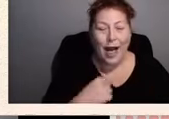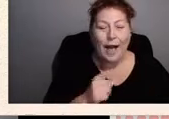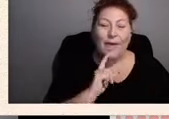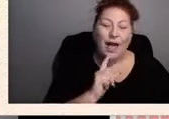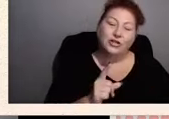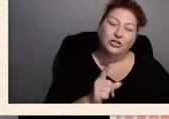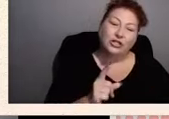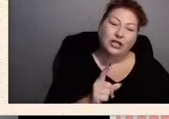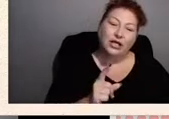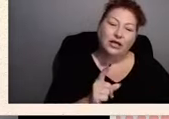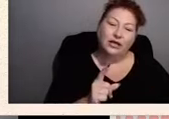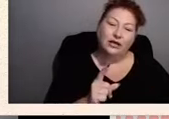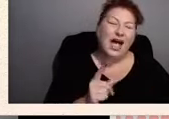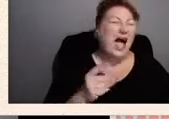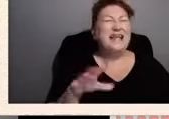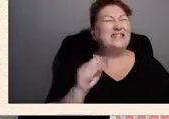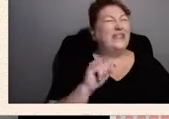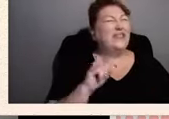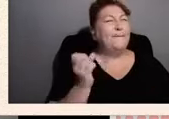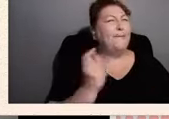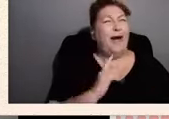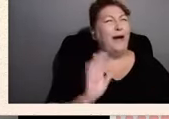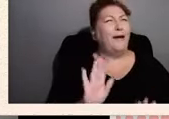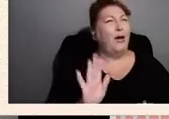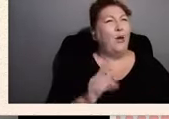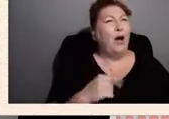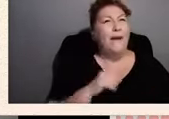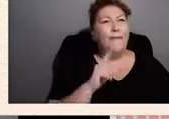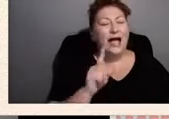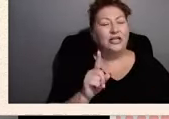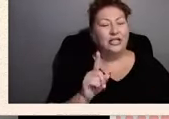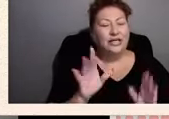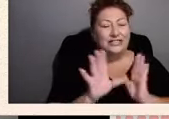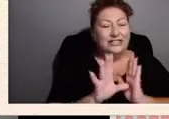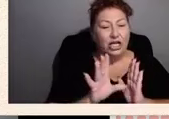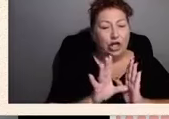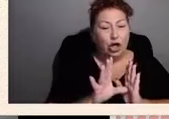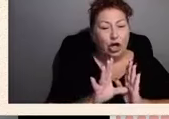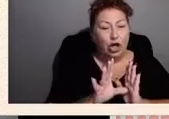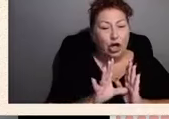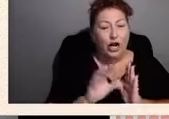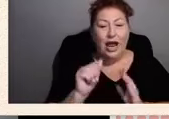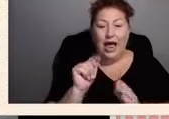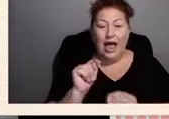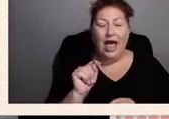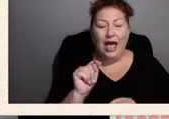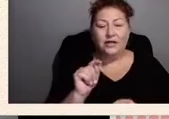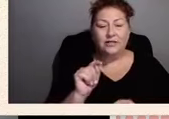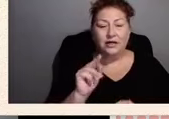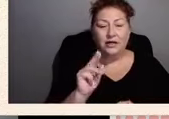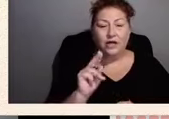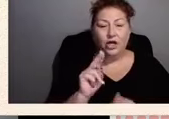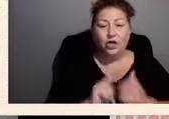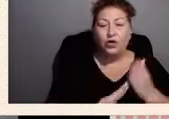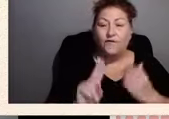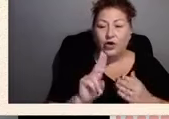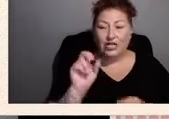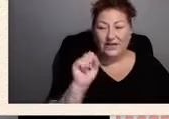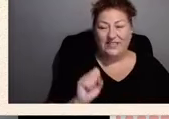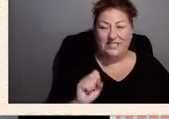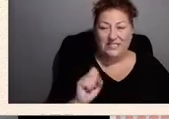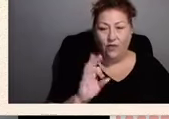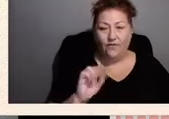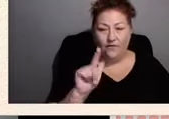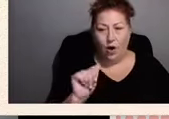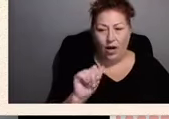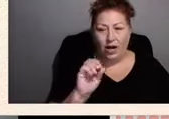I take that back. I'm actually a senior at the University of South Florida. I go to